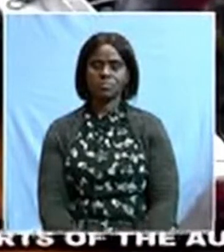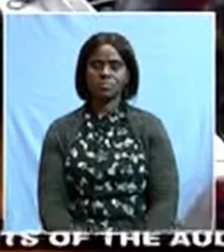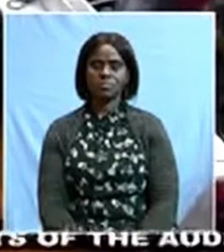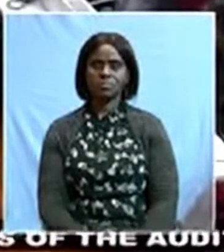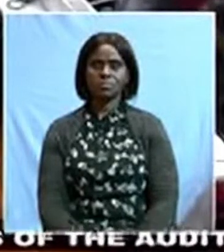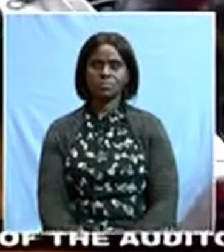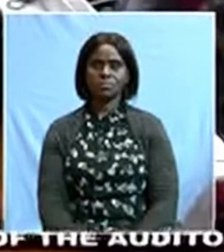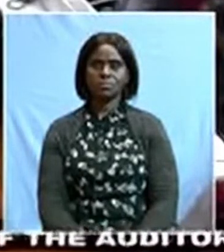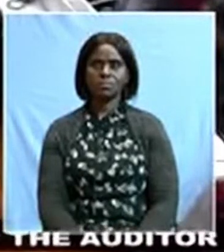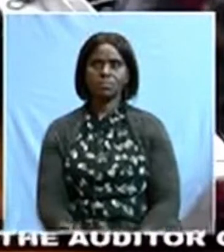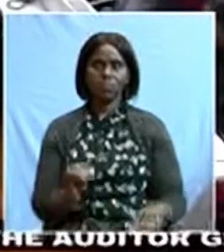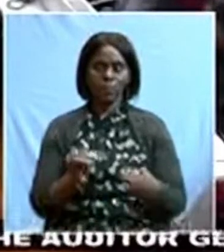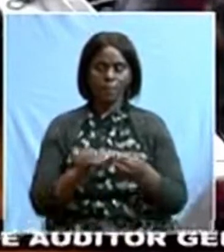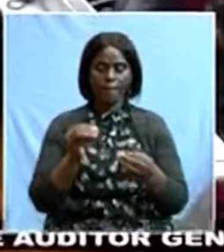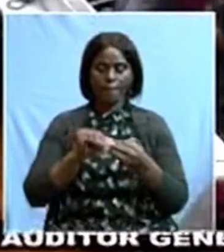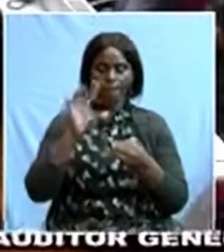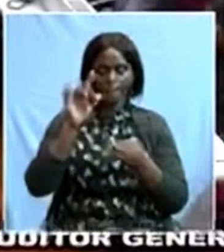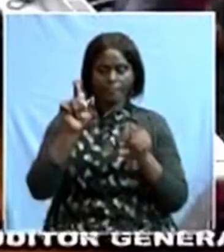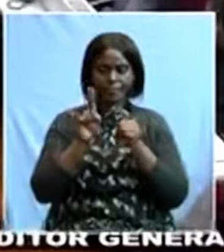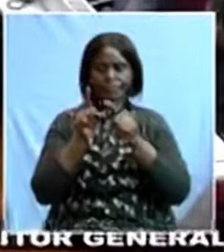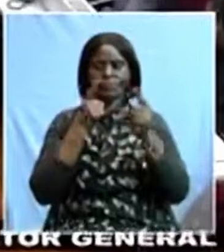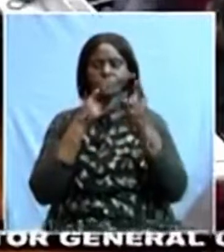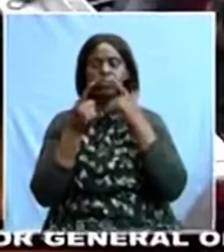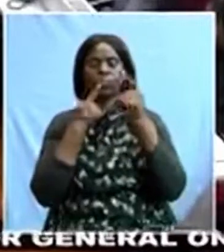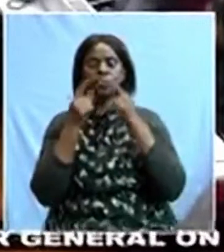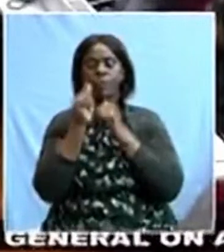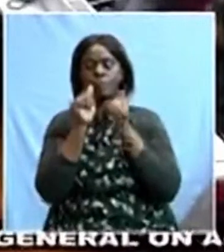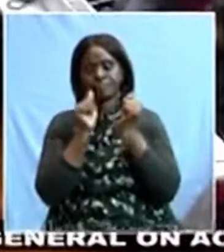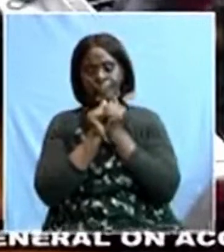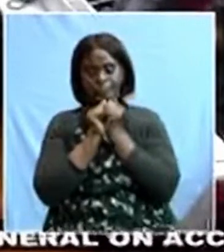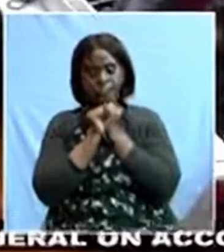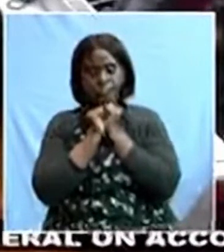Is it Appendix 8 that is talking about there?